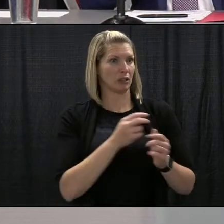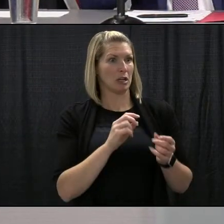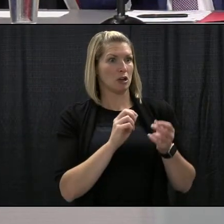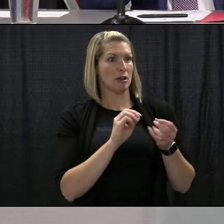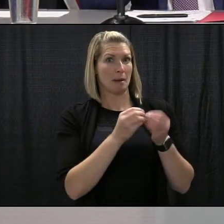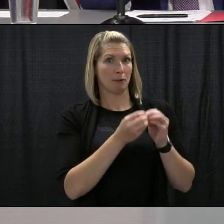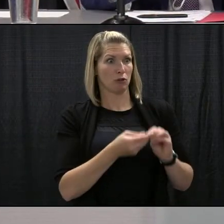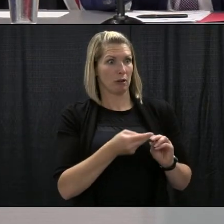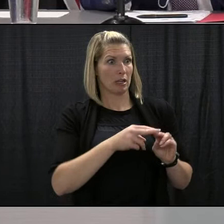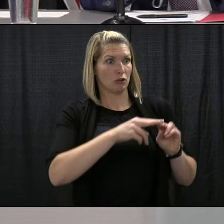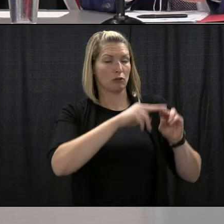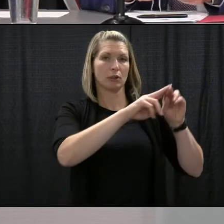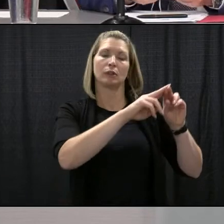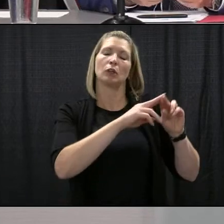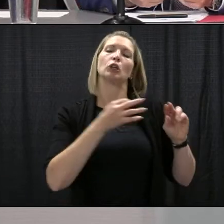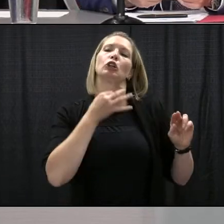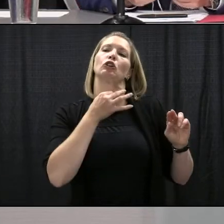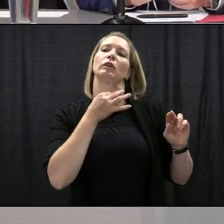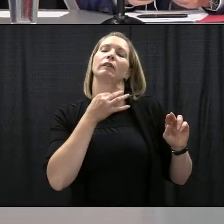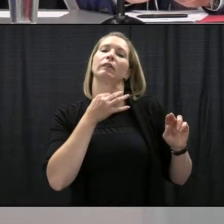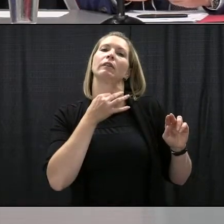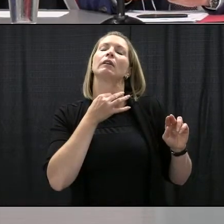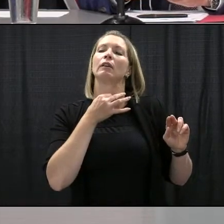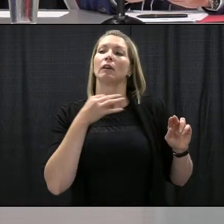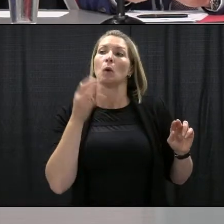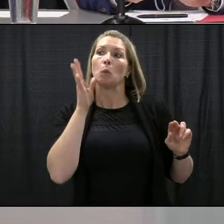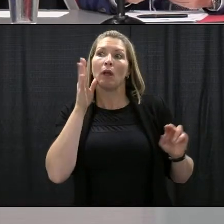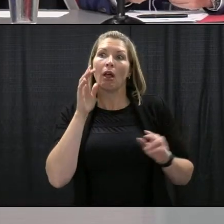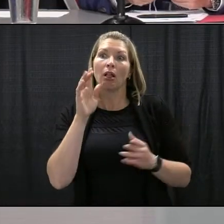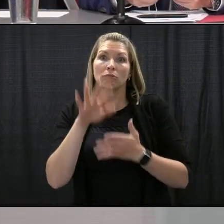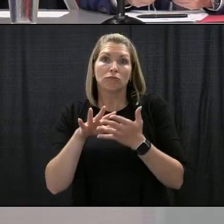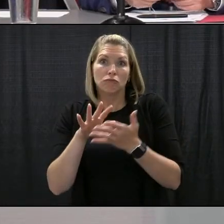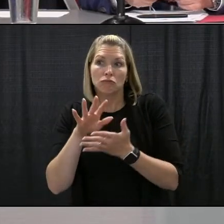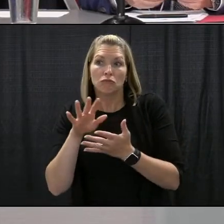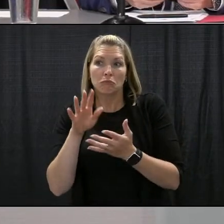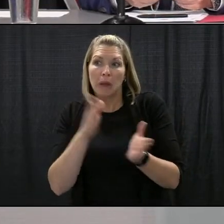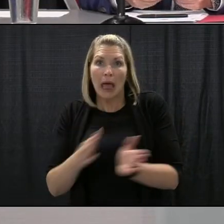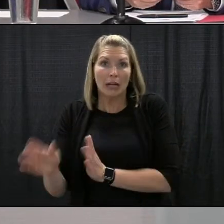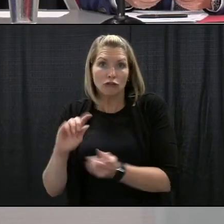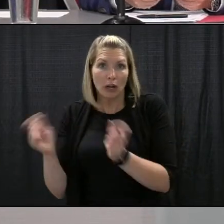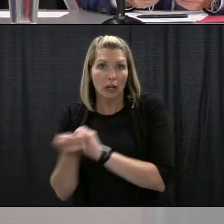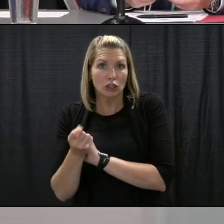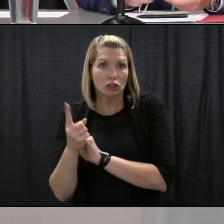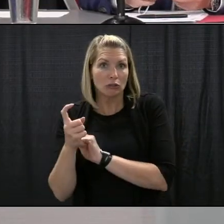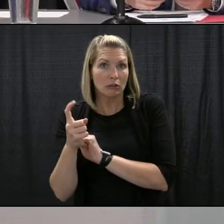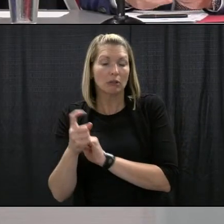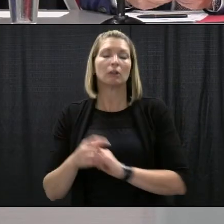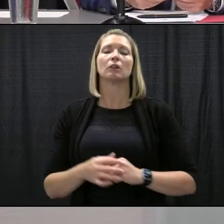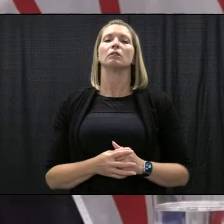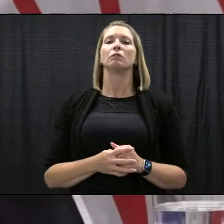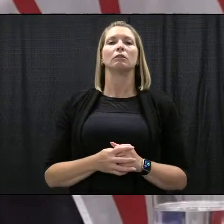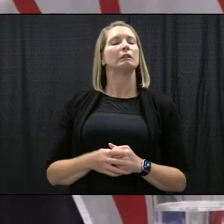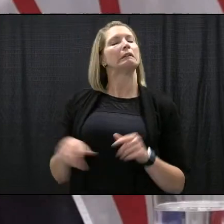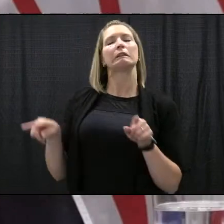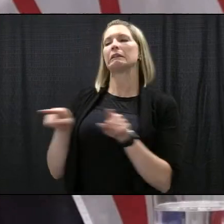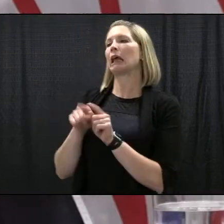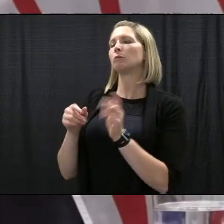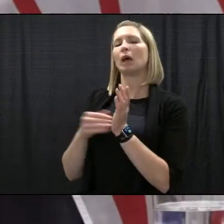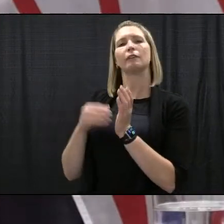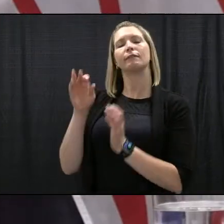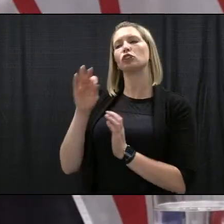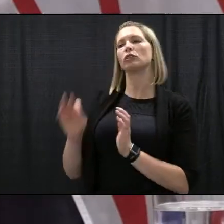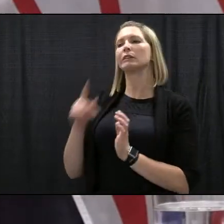I mean, as Dr. Fitzgerald has said, we are always continually reevaluating the evidence, the real-world evidence, the epidemiology,